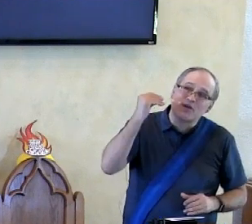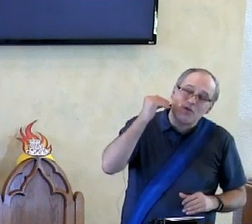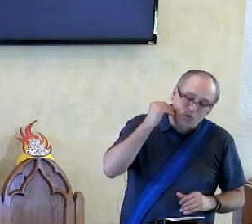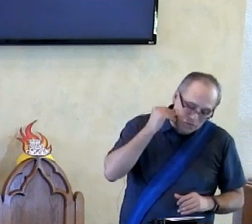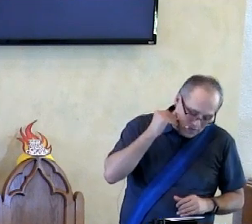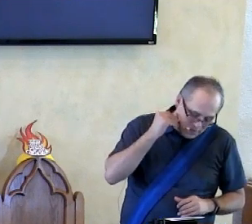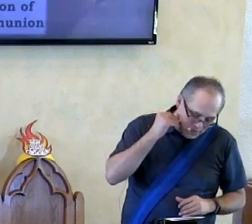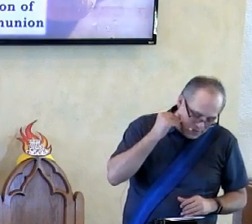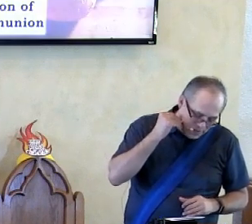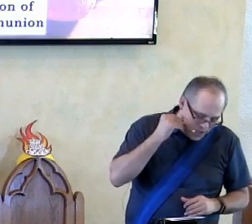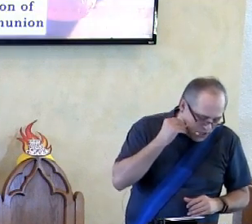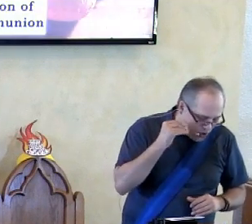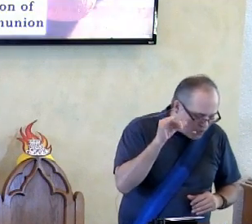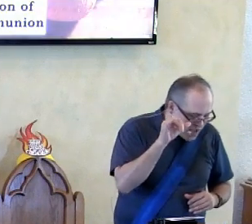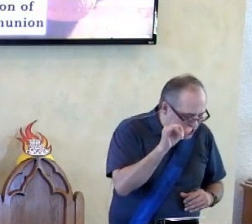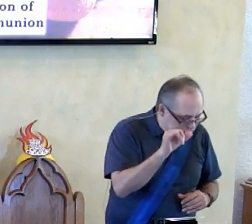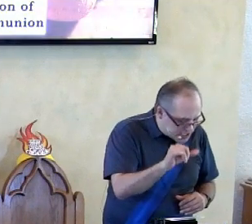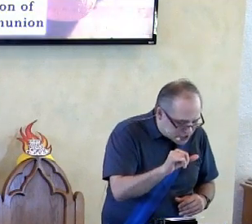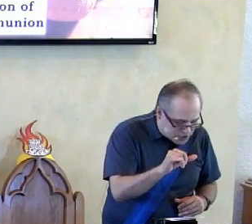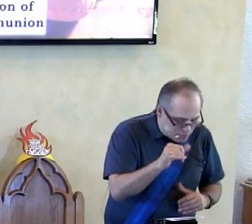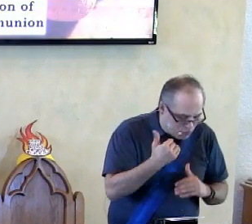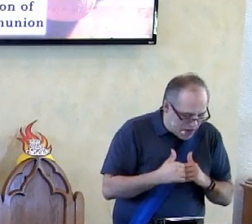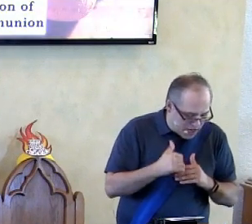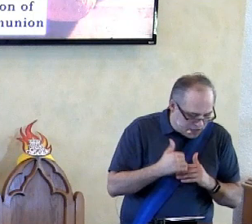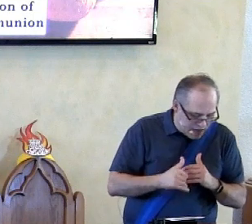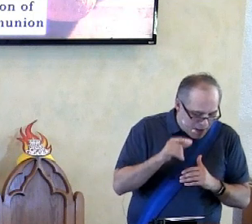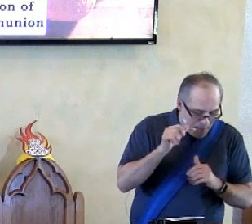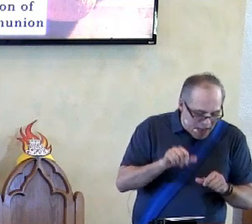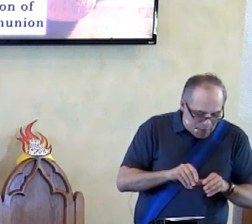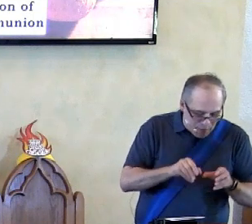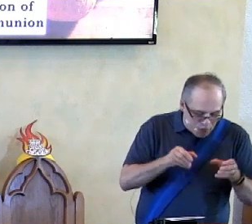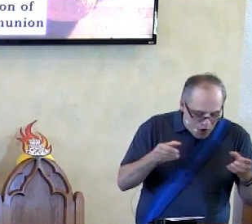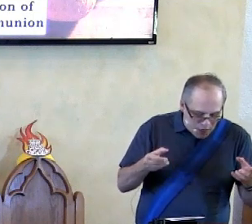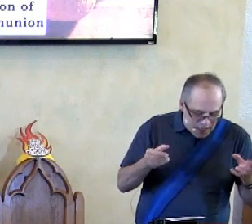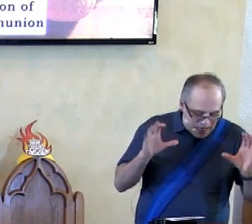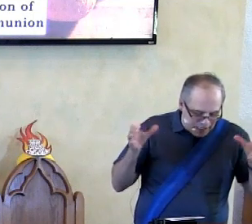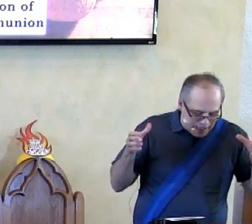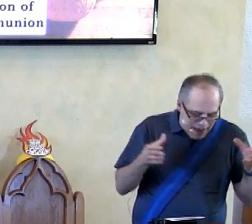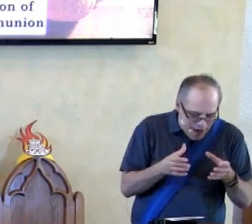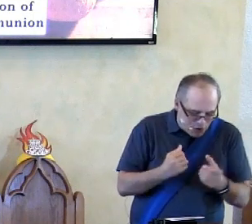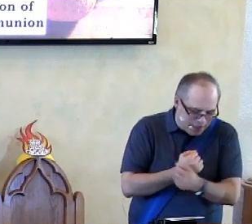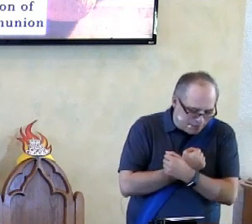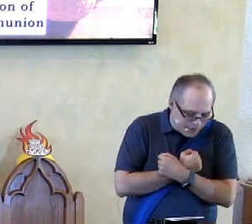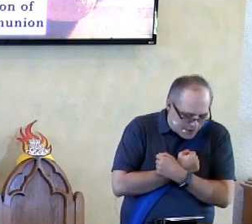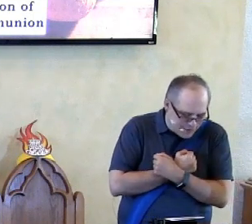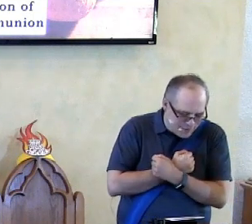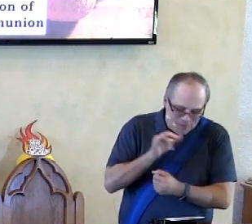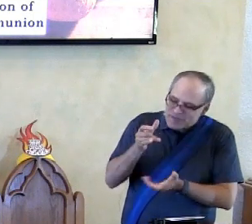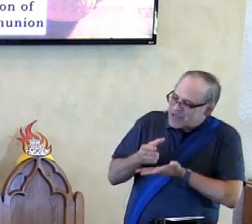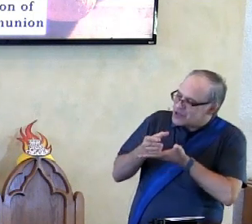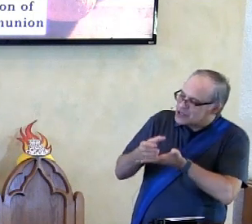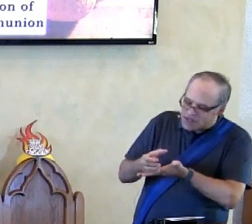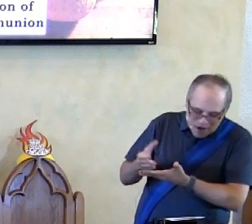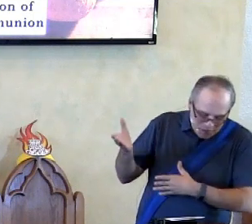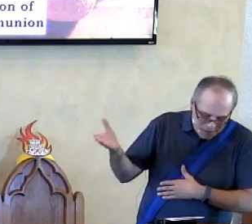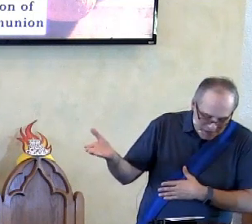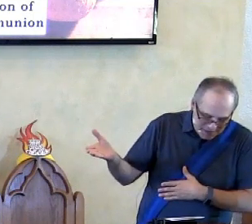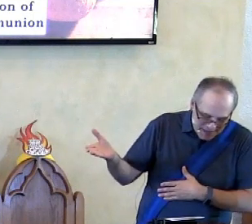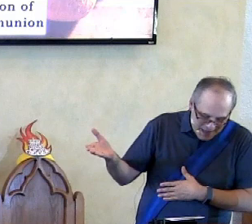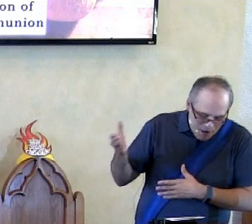at home, so that this bread may be broken and gathered in love, and this